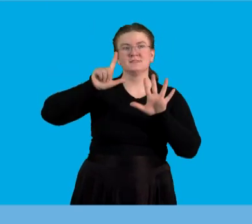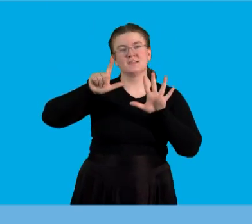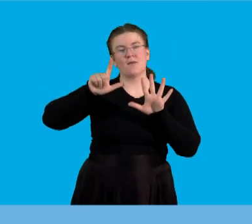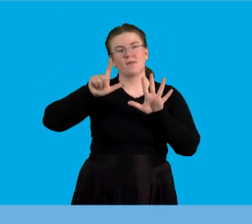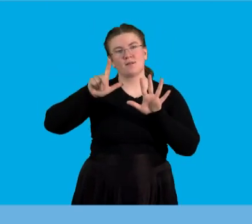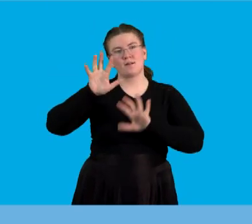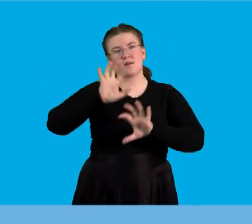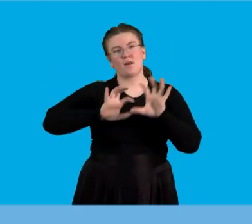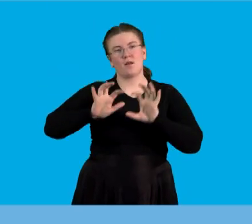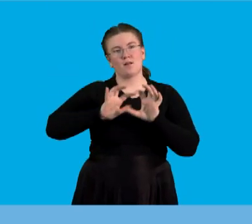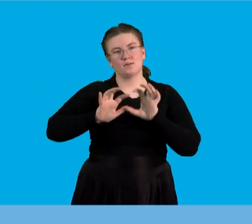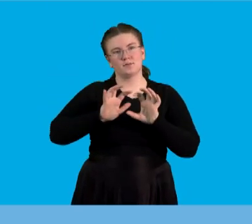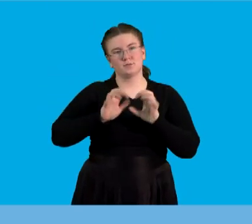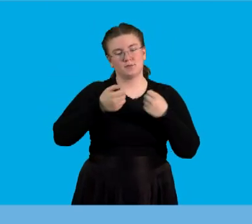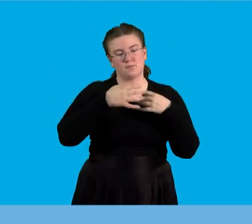7